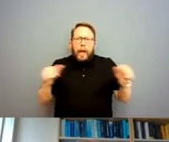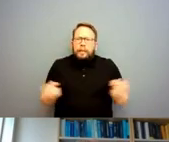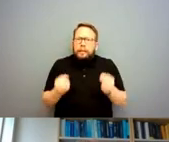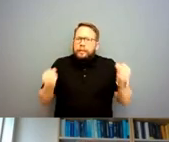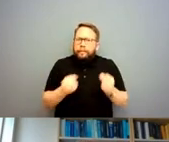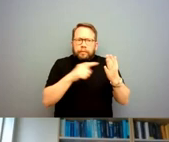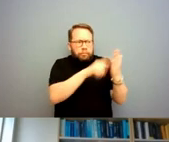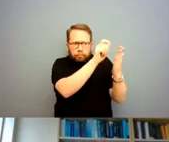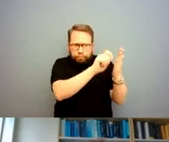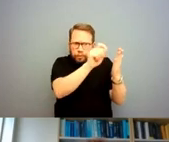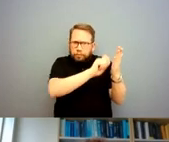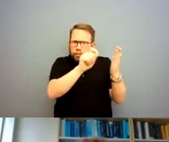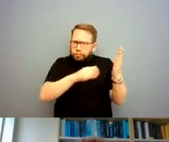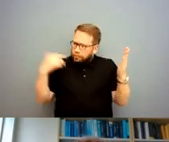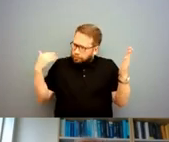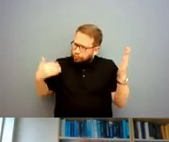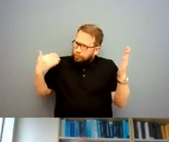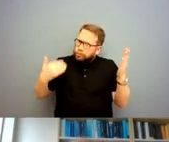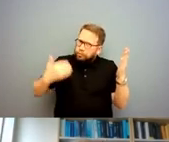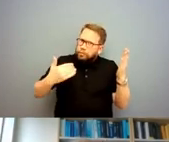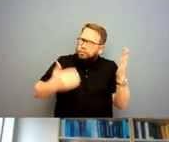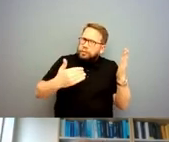overcome challenges to the enjoyment of human rights.